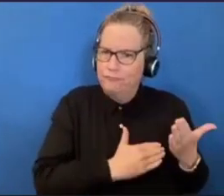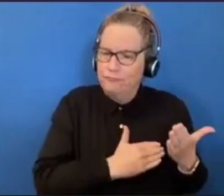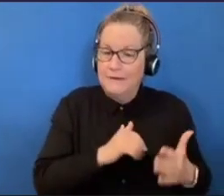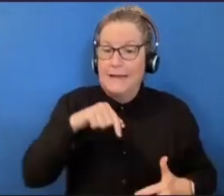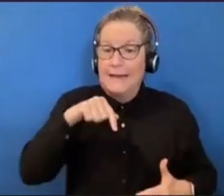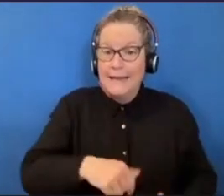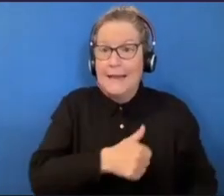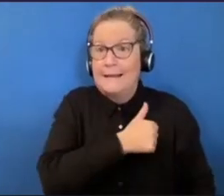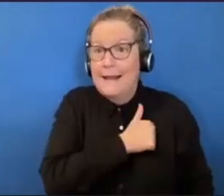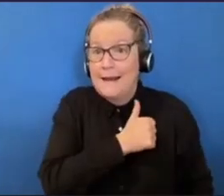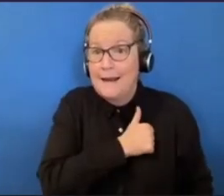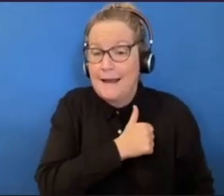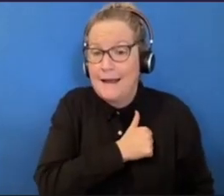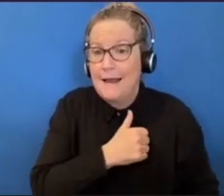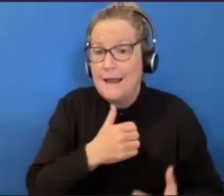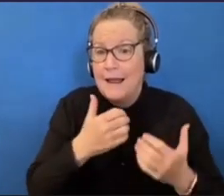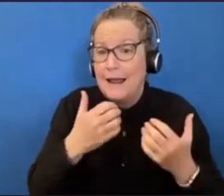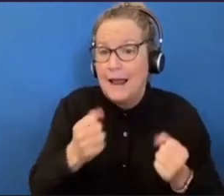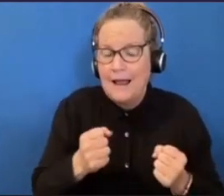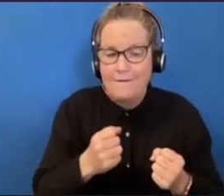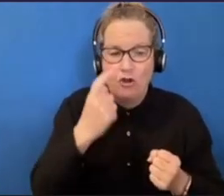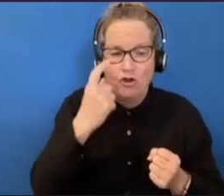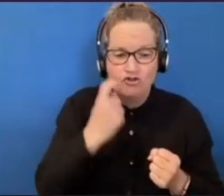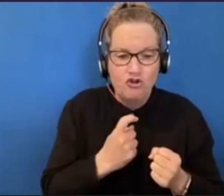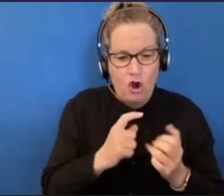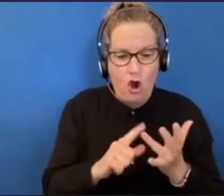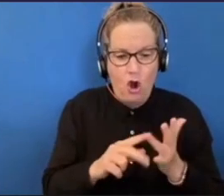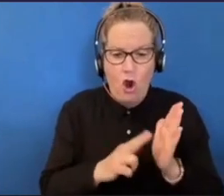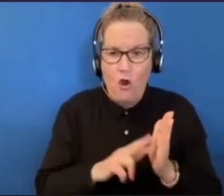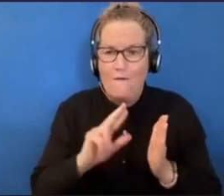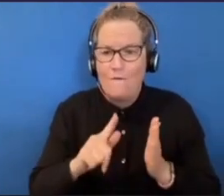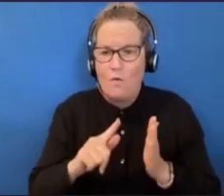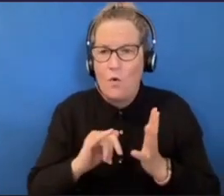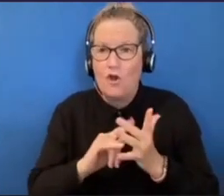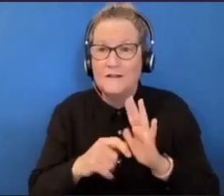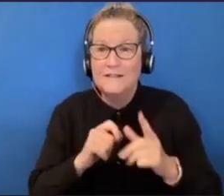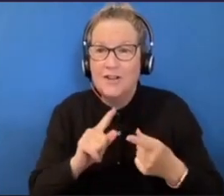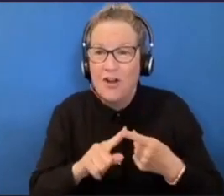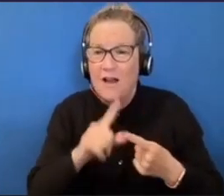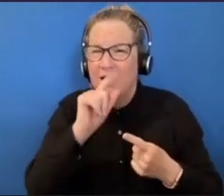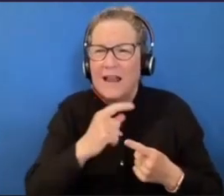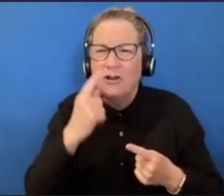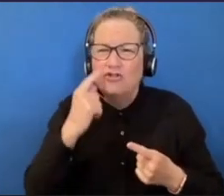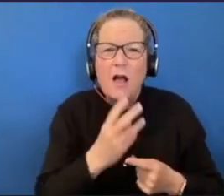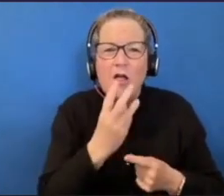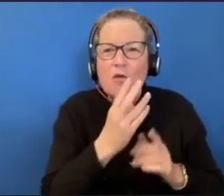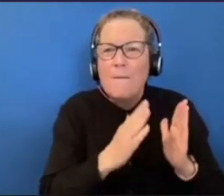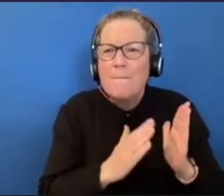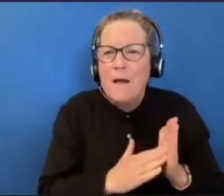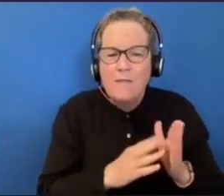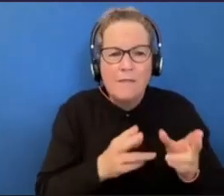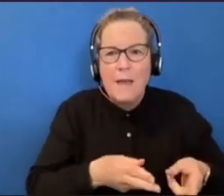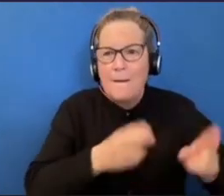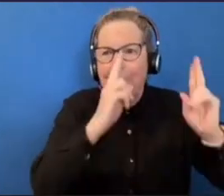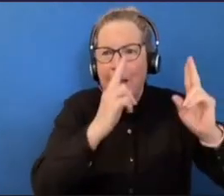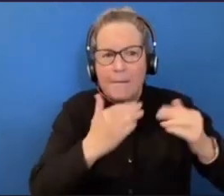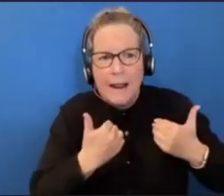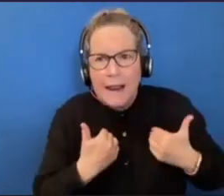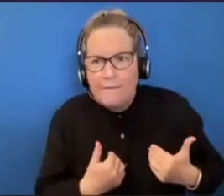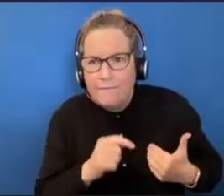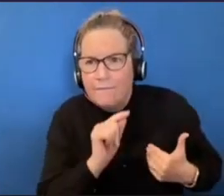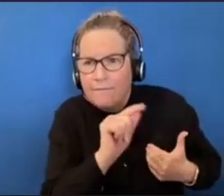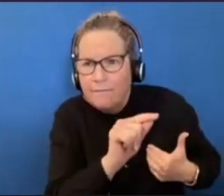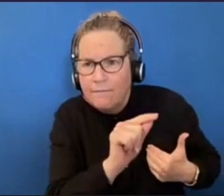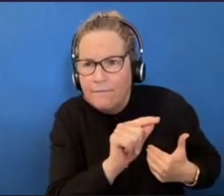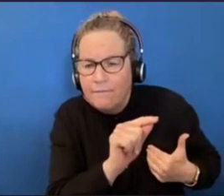called, try it on for size, a little 3-month apartment experiment where you can go and live in a different part of the